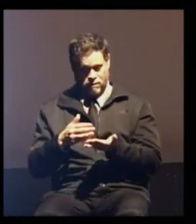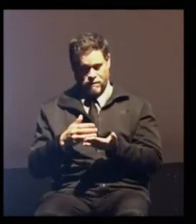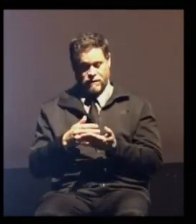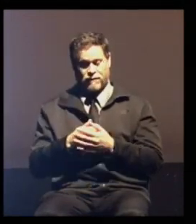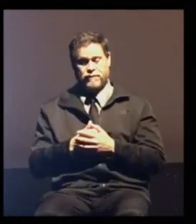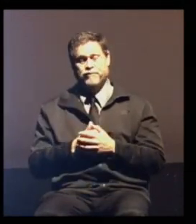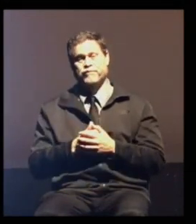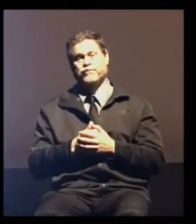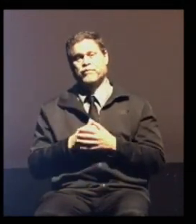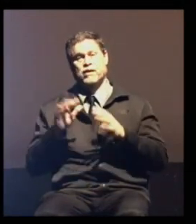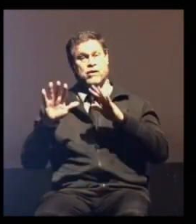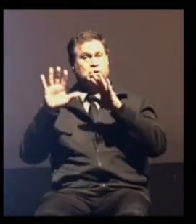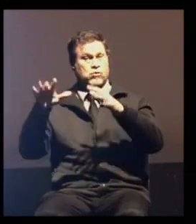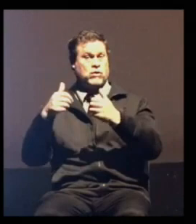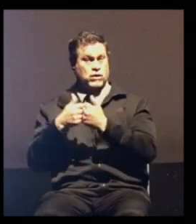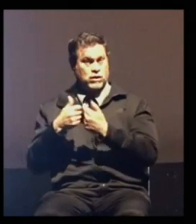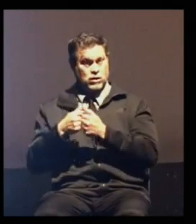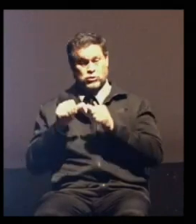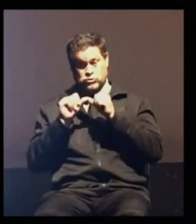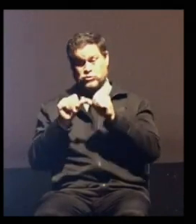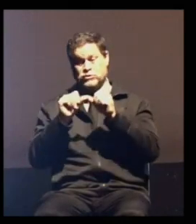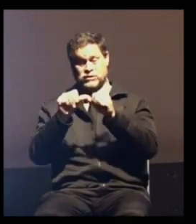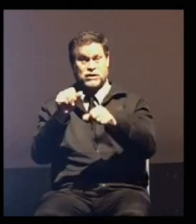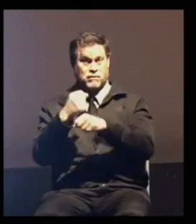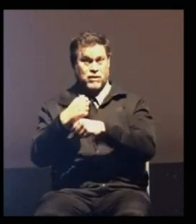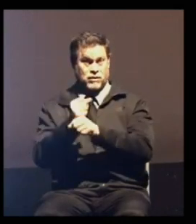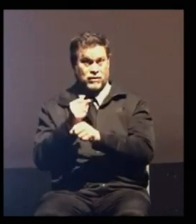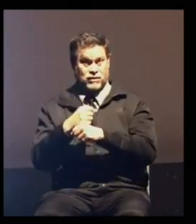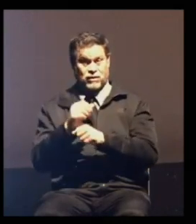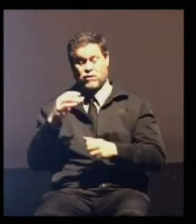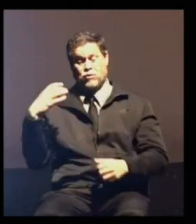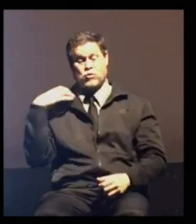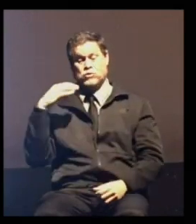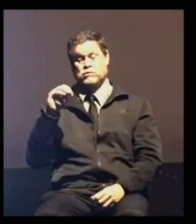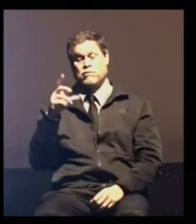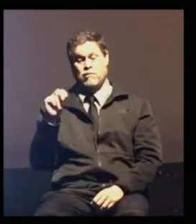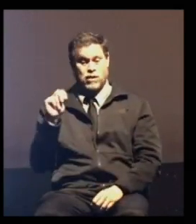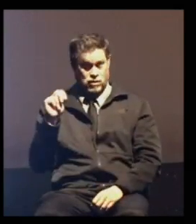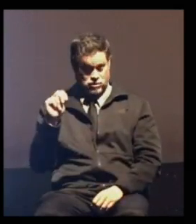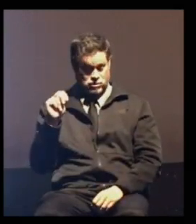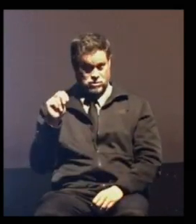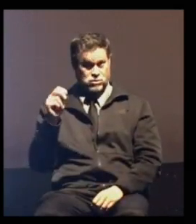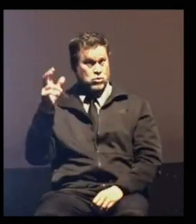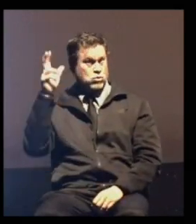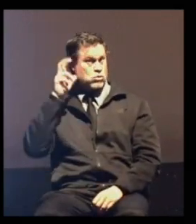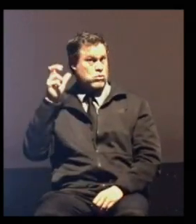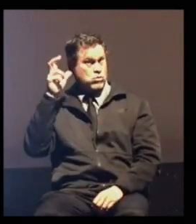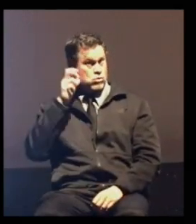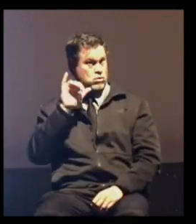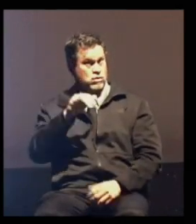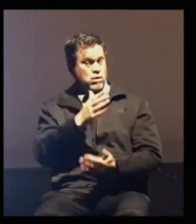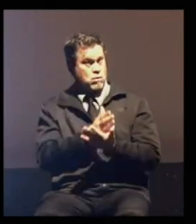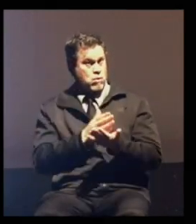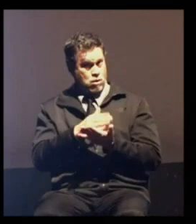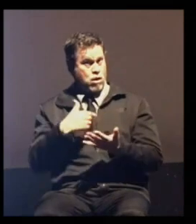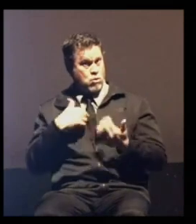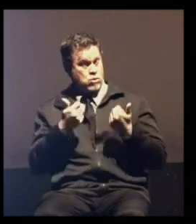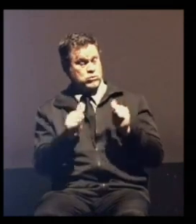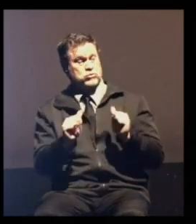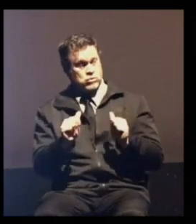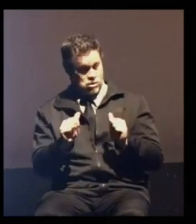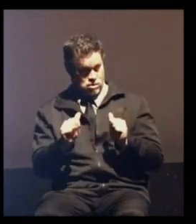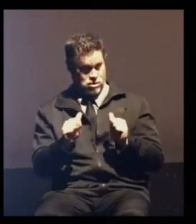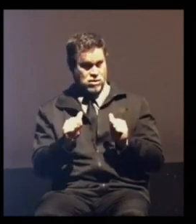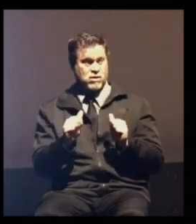and he had a great game. So she kept making them. Well, Coach Madden got wind of this pie, and he said, I want to try it. So